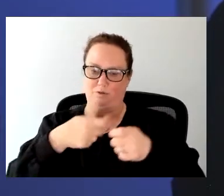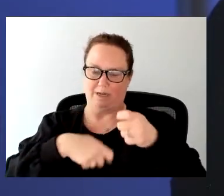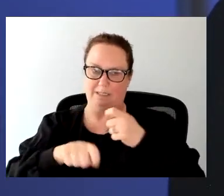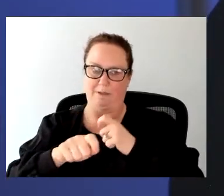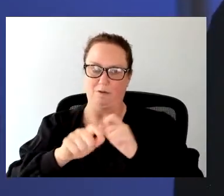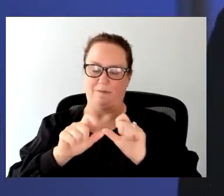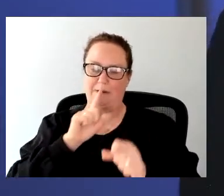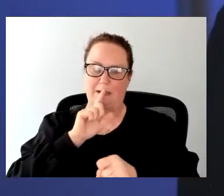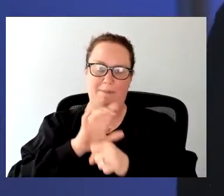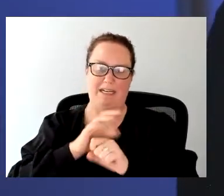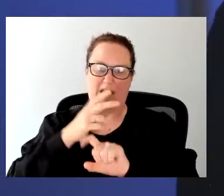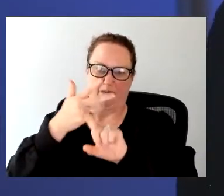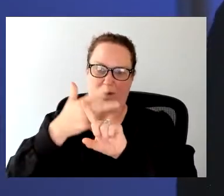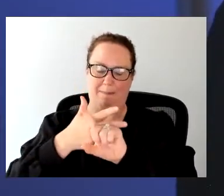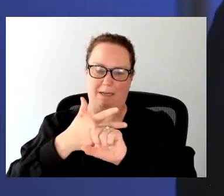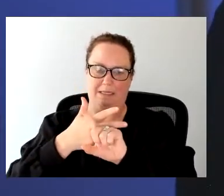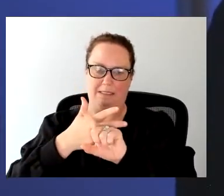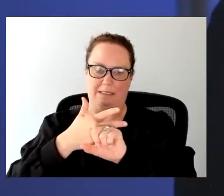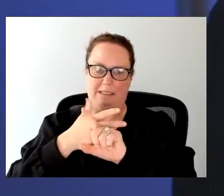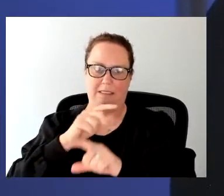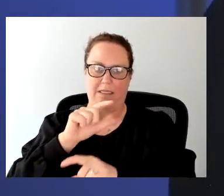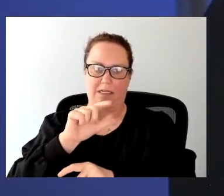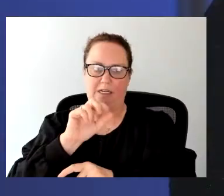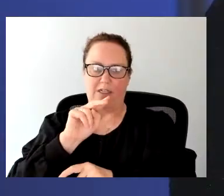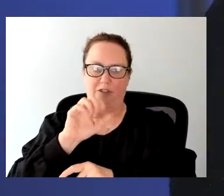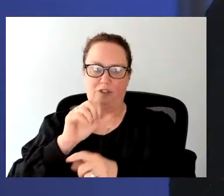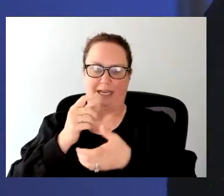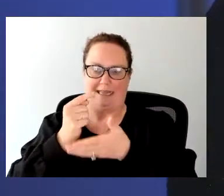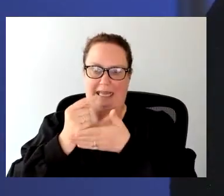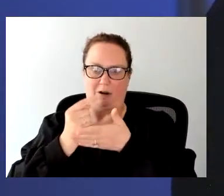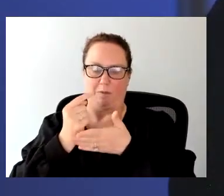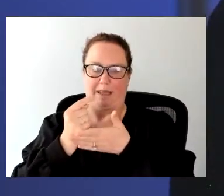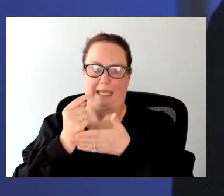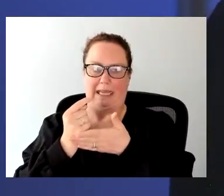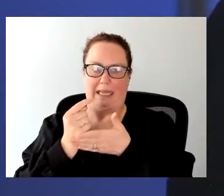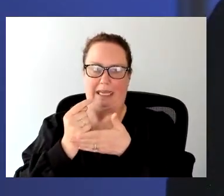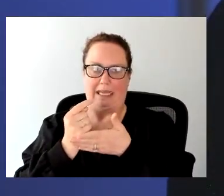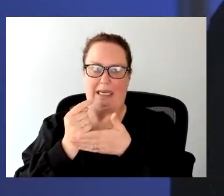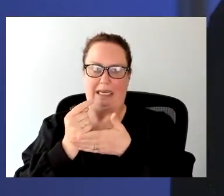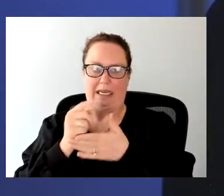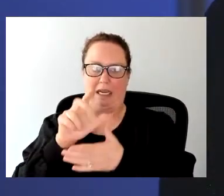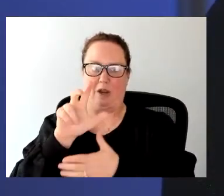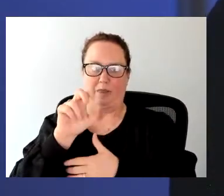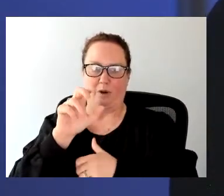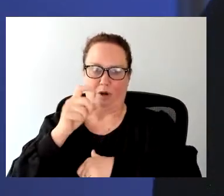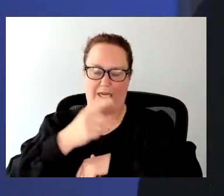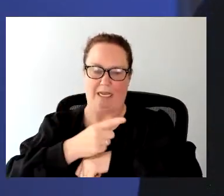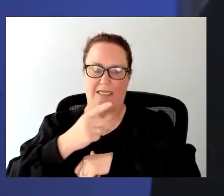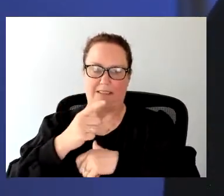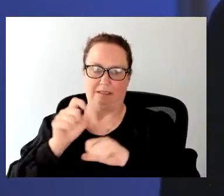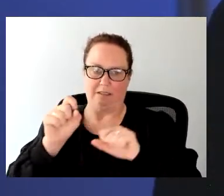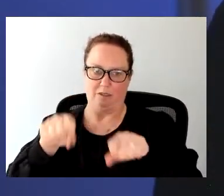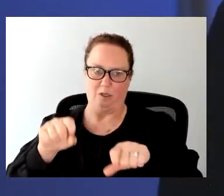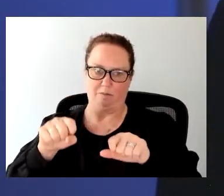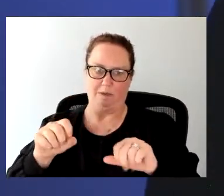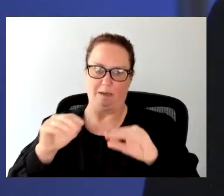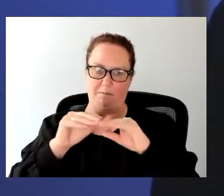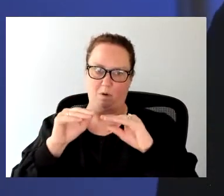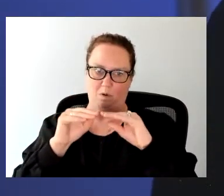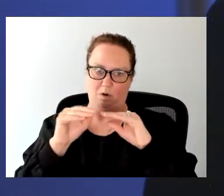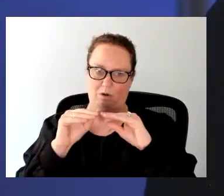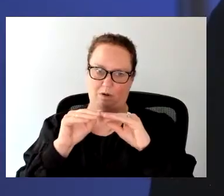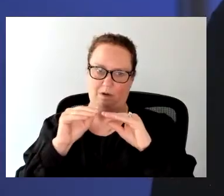to the process. Gene therapy, 30 days, could be more